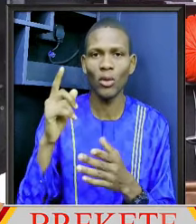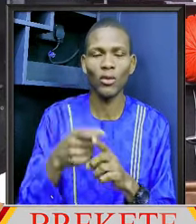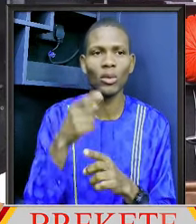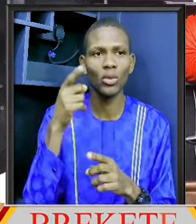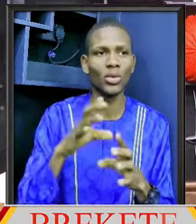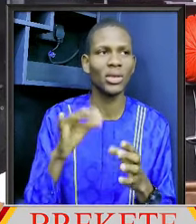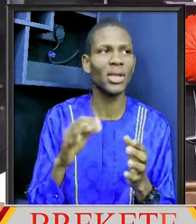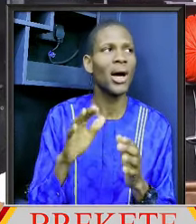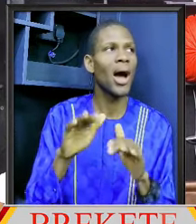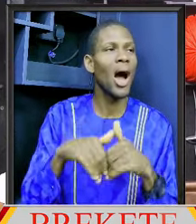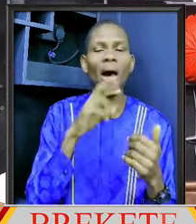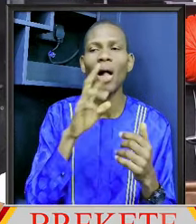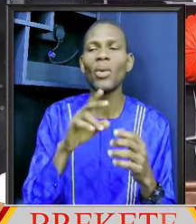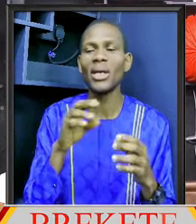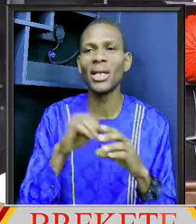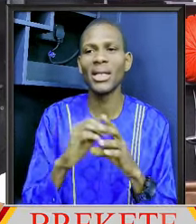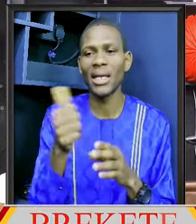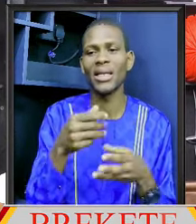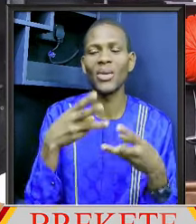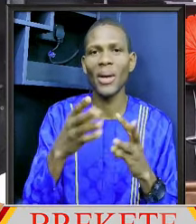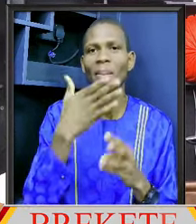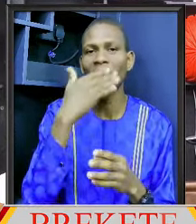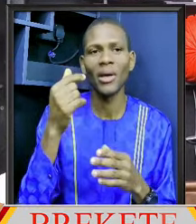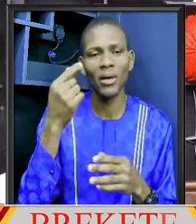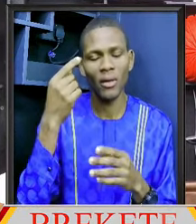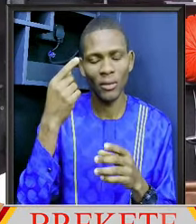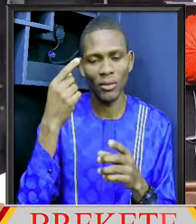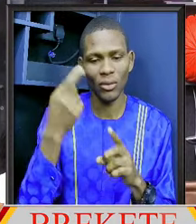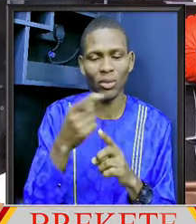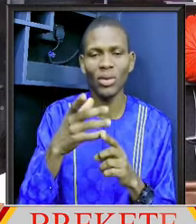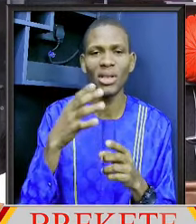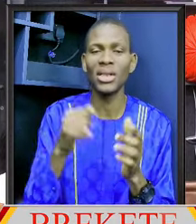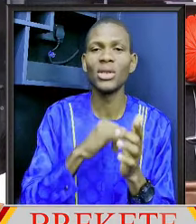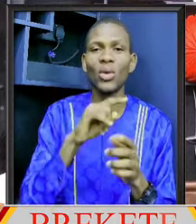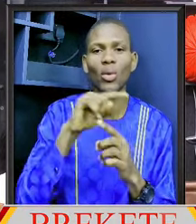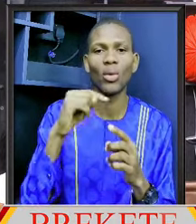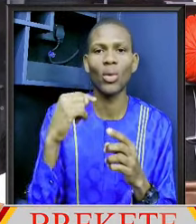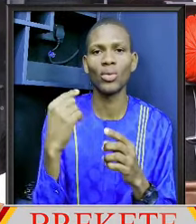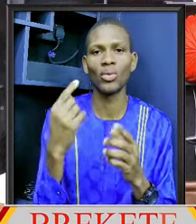How are we in any way better than you? Now only 8 may take past you.